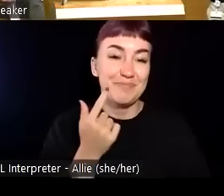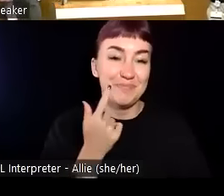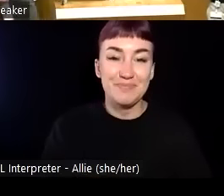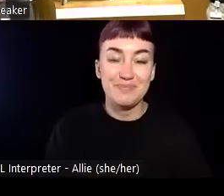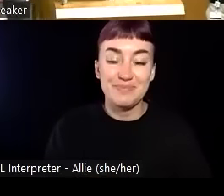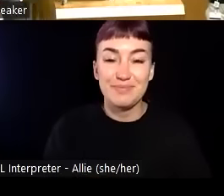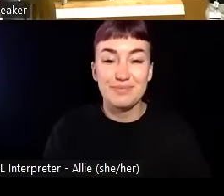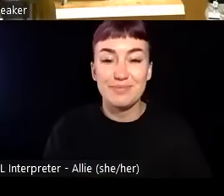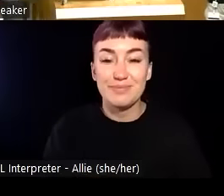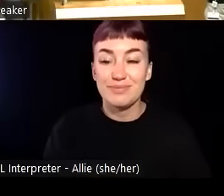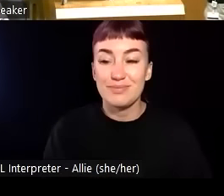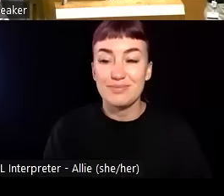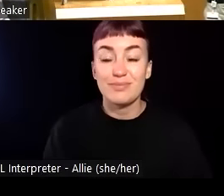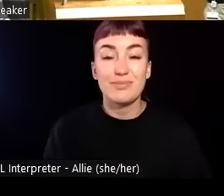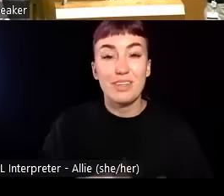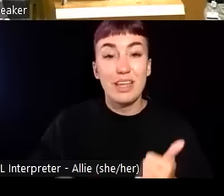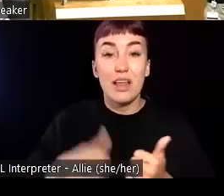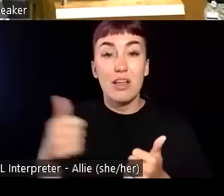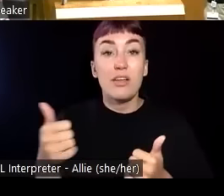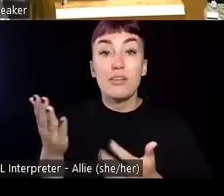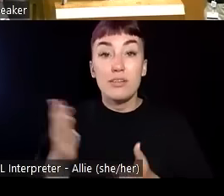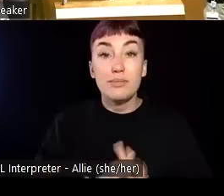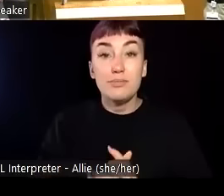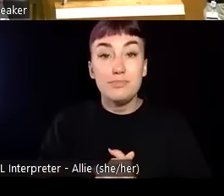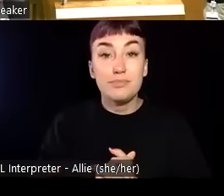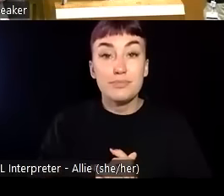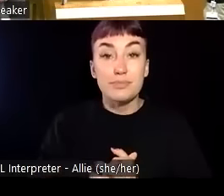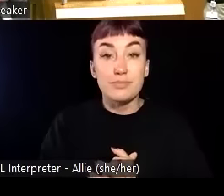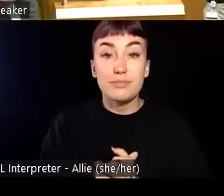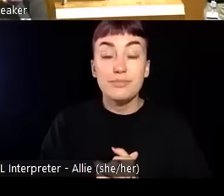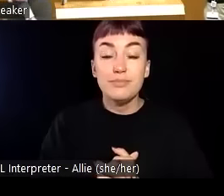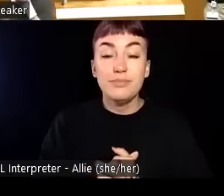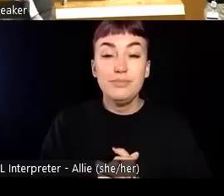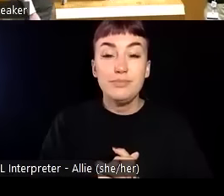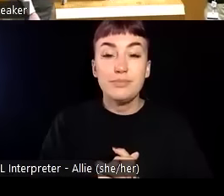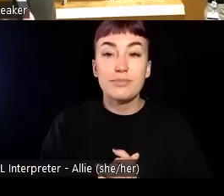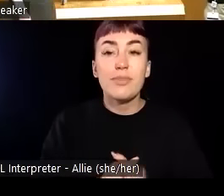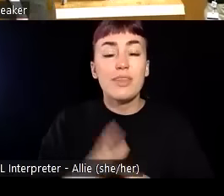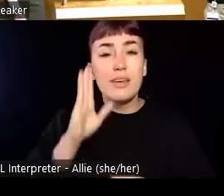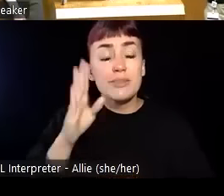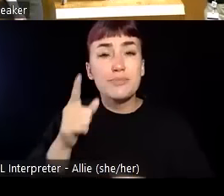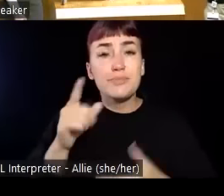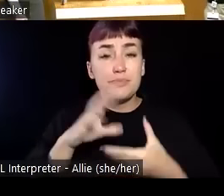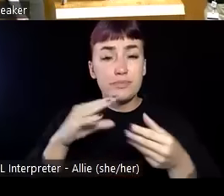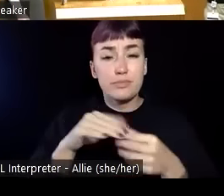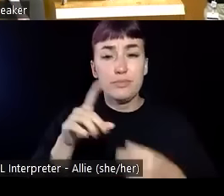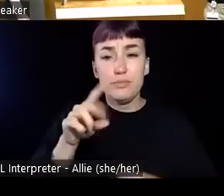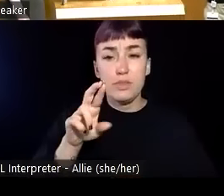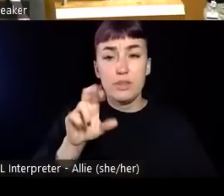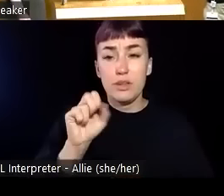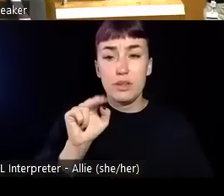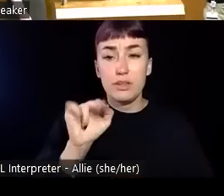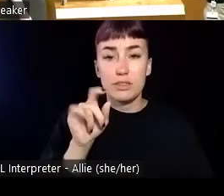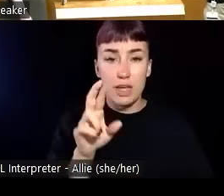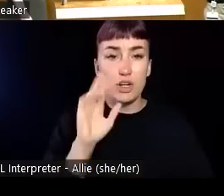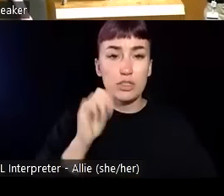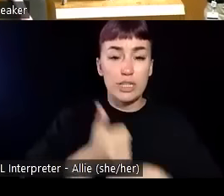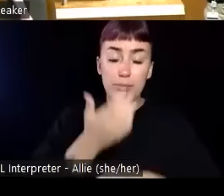I will entertain. Are there any other questions in the audience? Thank you. Hi, you mentioned that Dr. Snyder set up a very